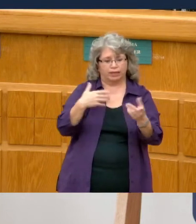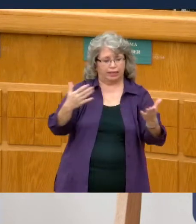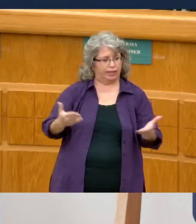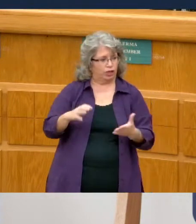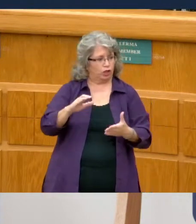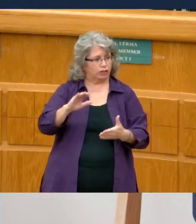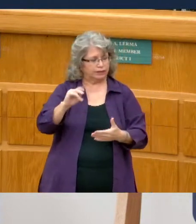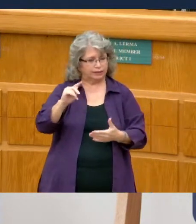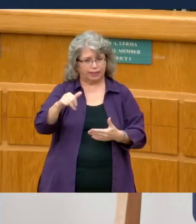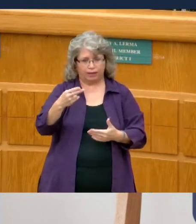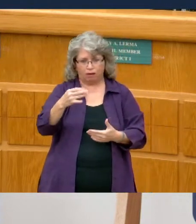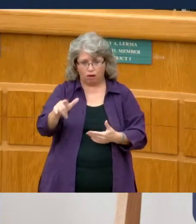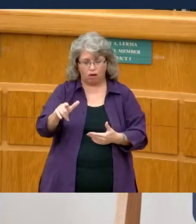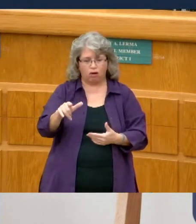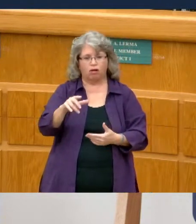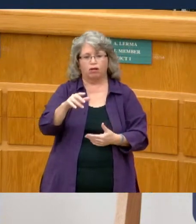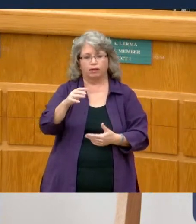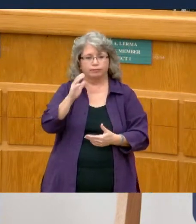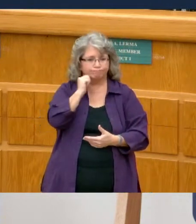daily.